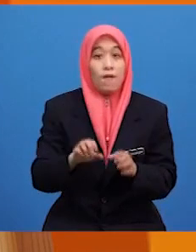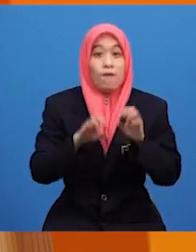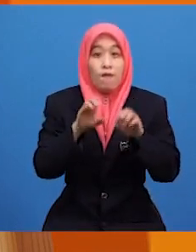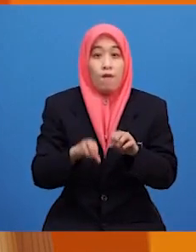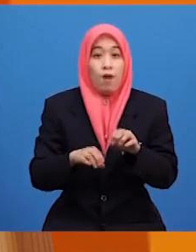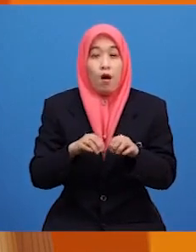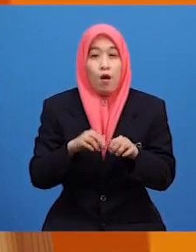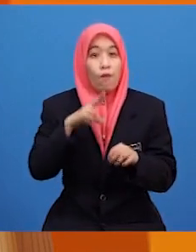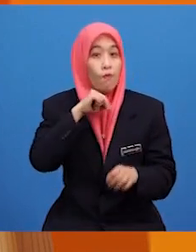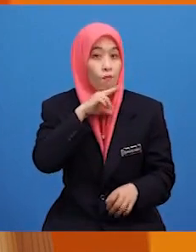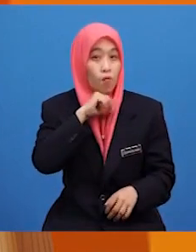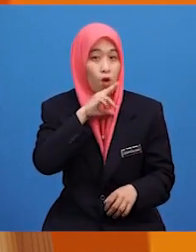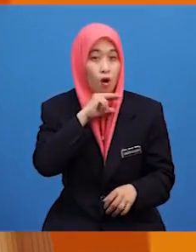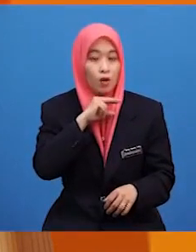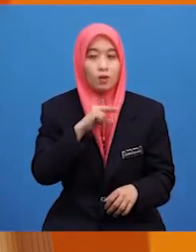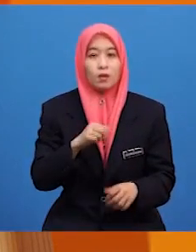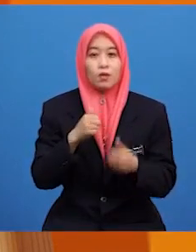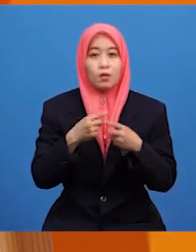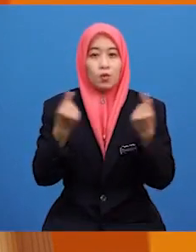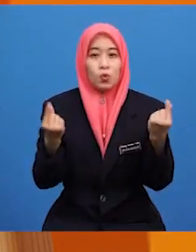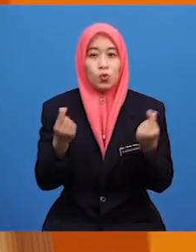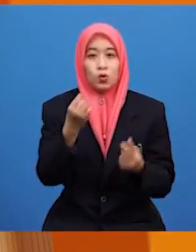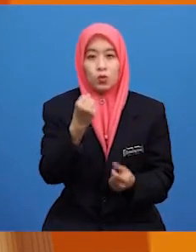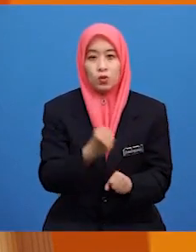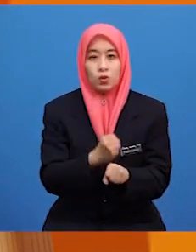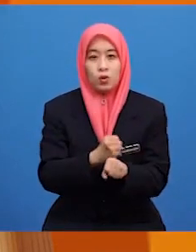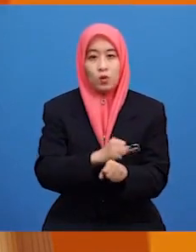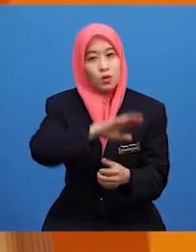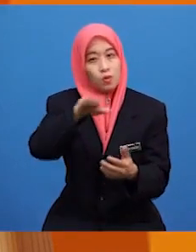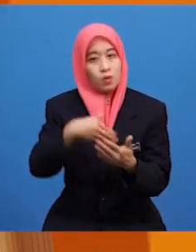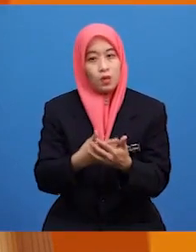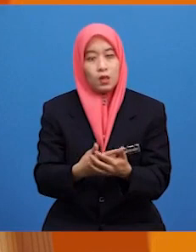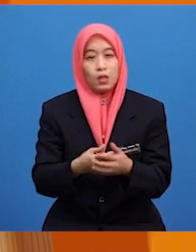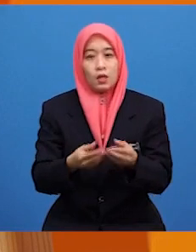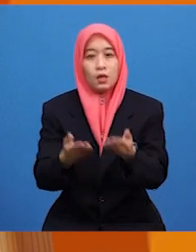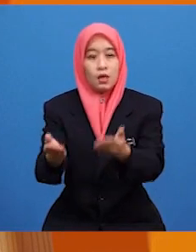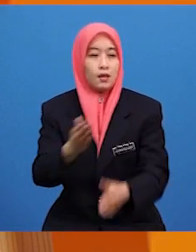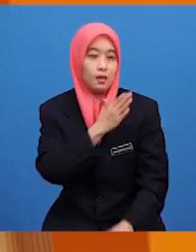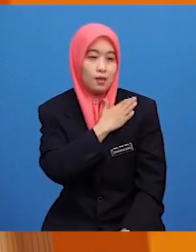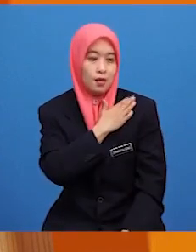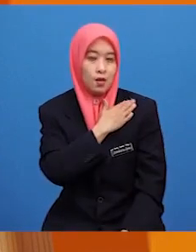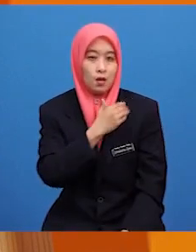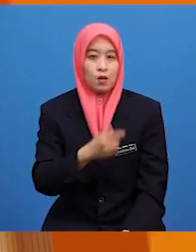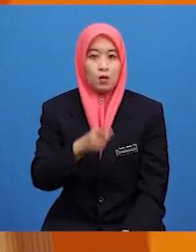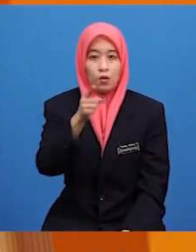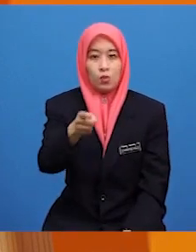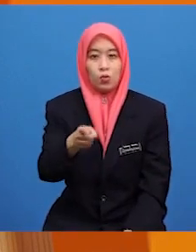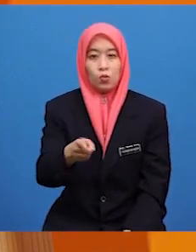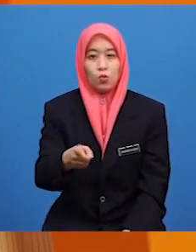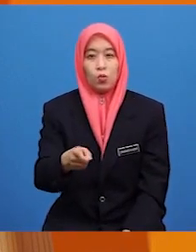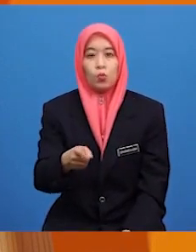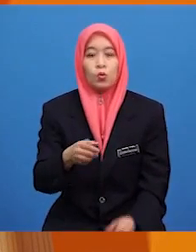frog. Good job, everyone. Get a tap on your shoulder. You have done